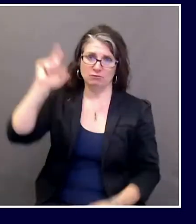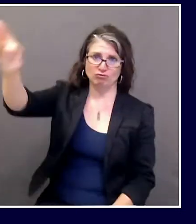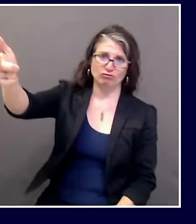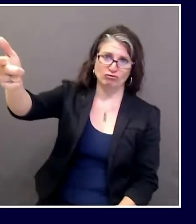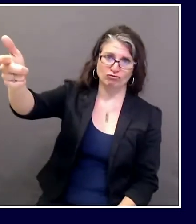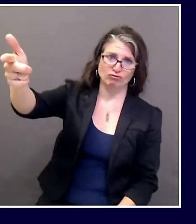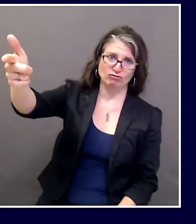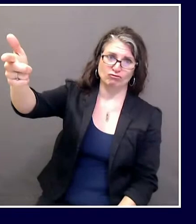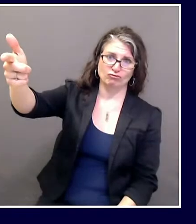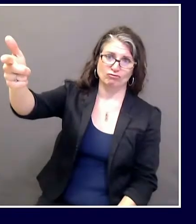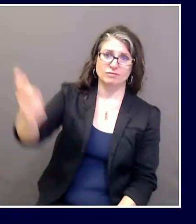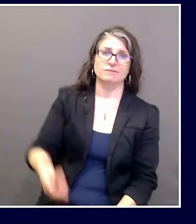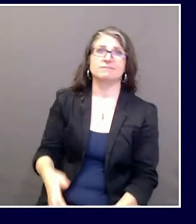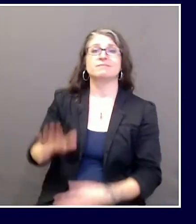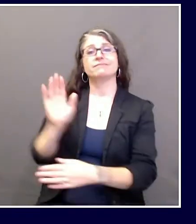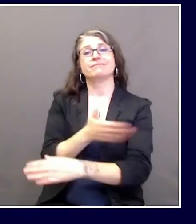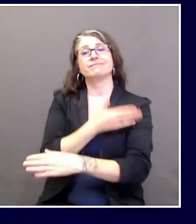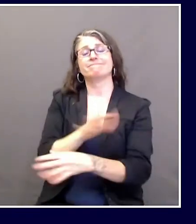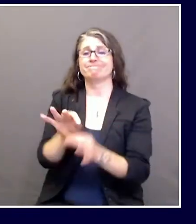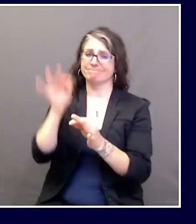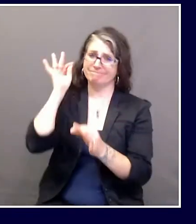to have.